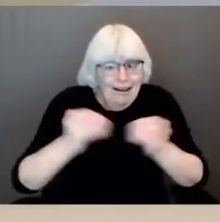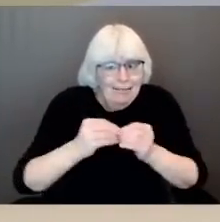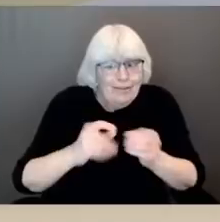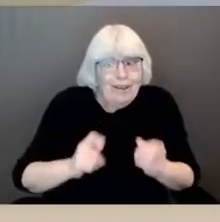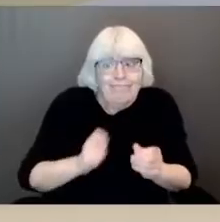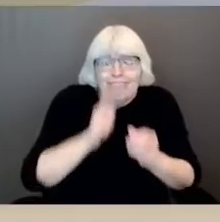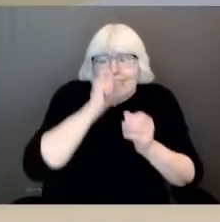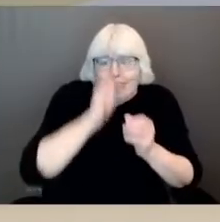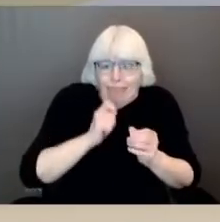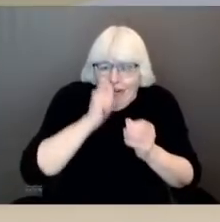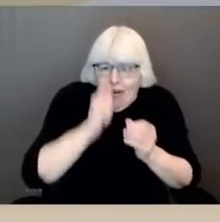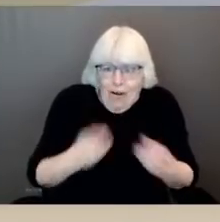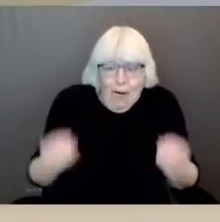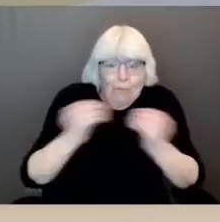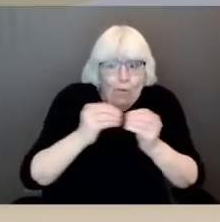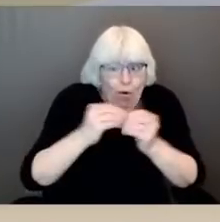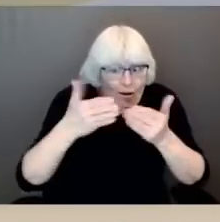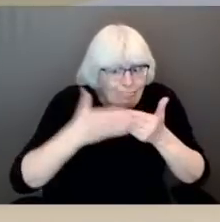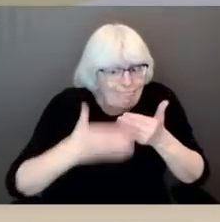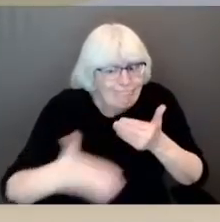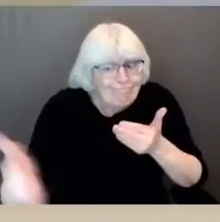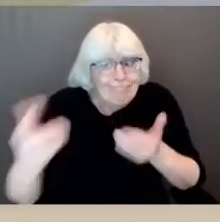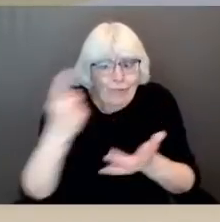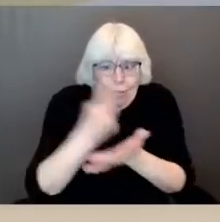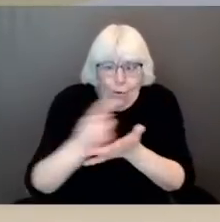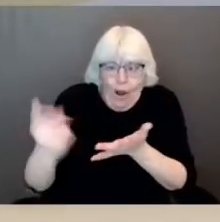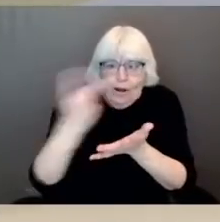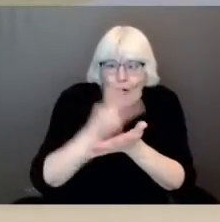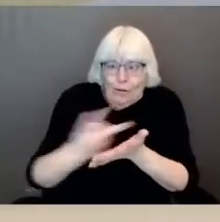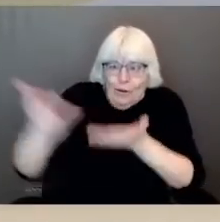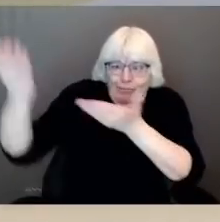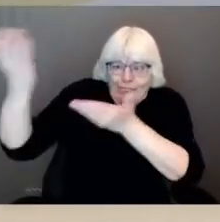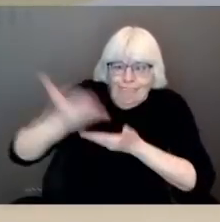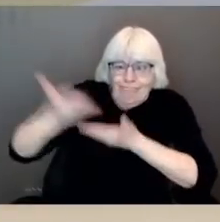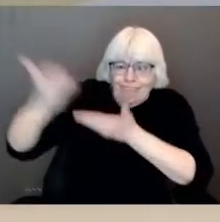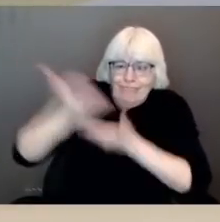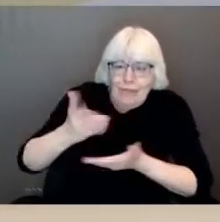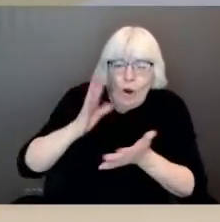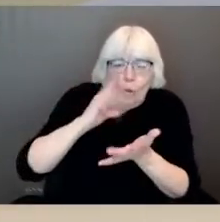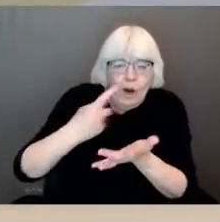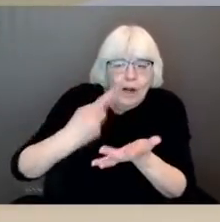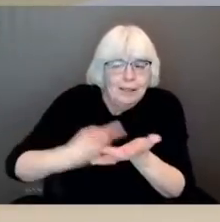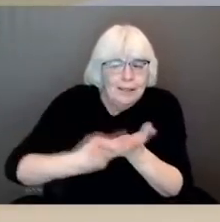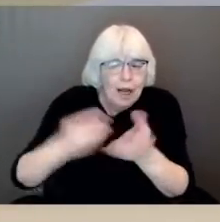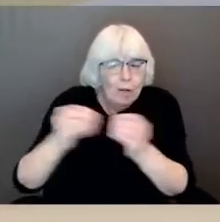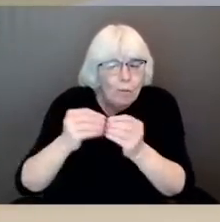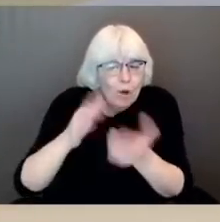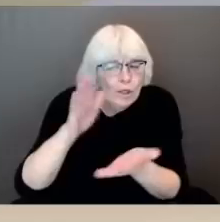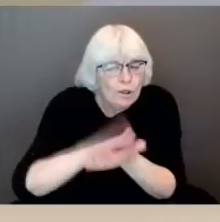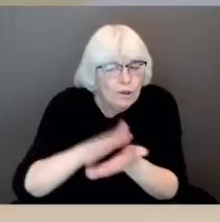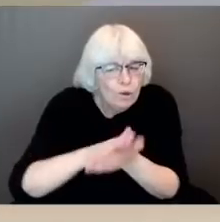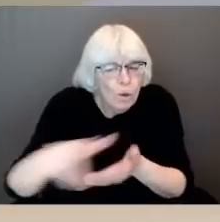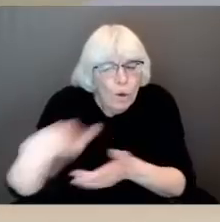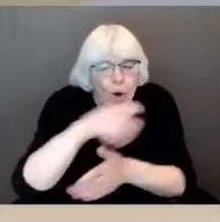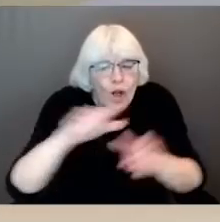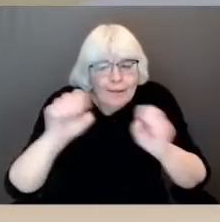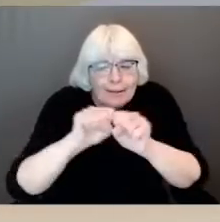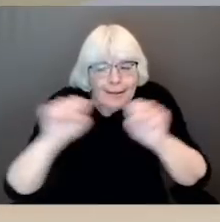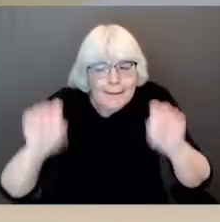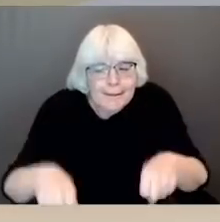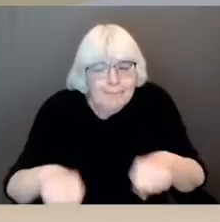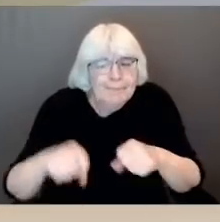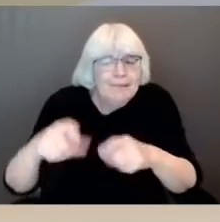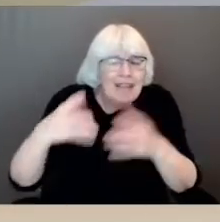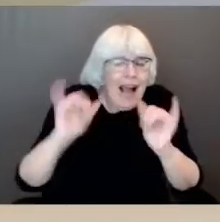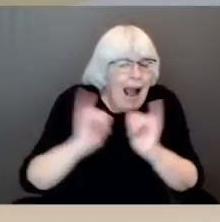weeks. We will be having discussions with the education system to determine how we can allocate at least 2 tests to every child